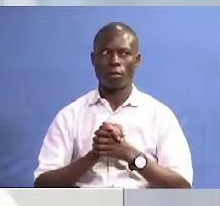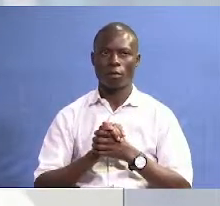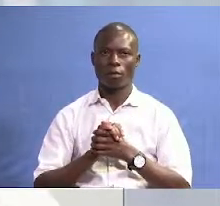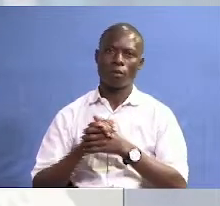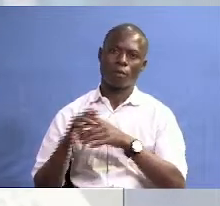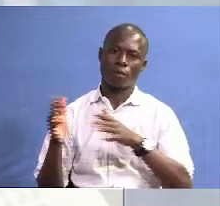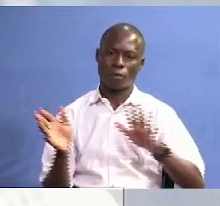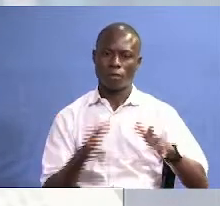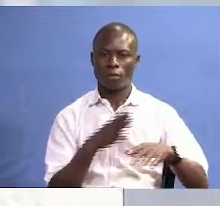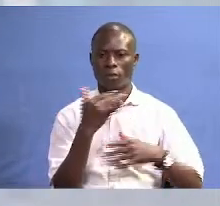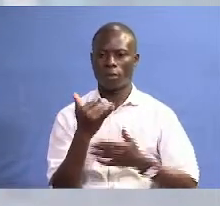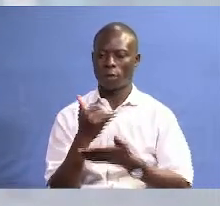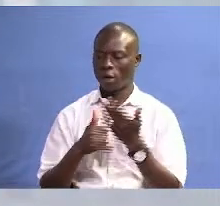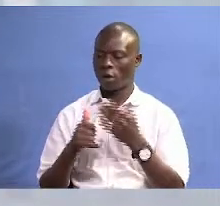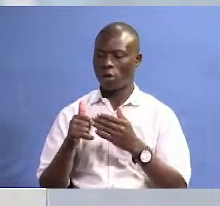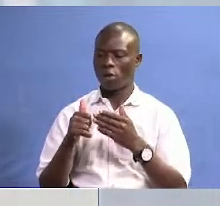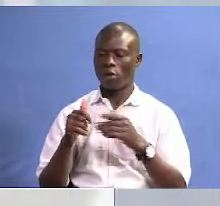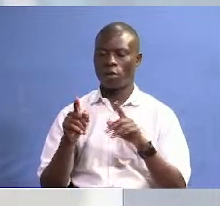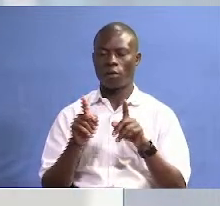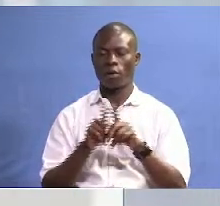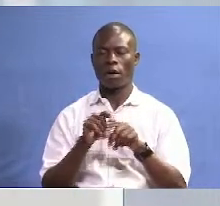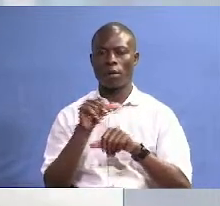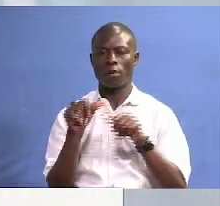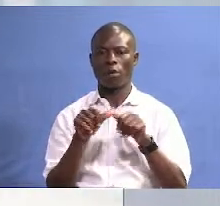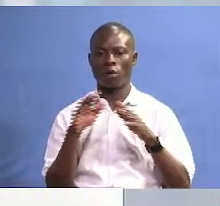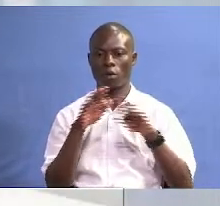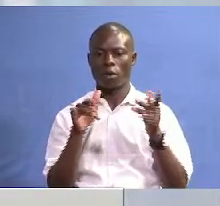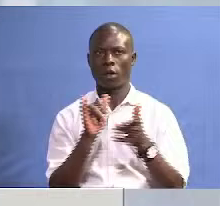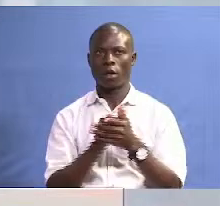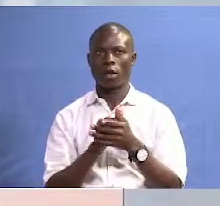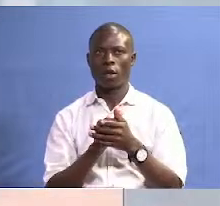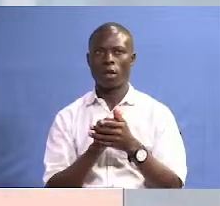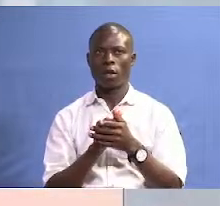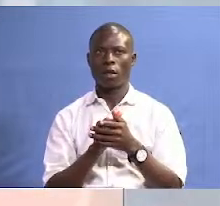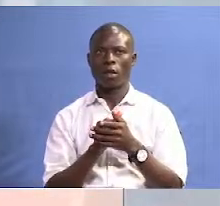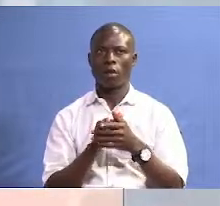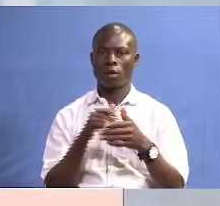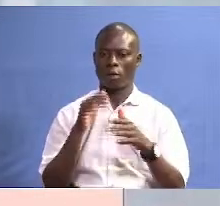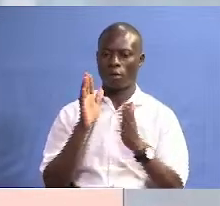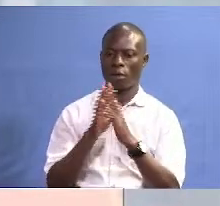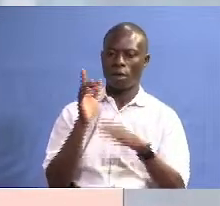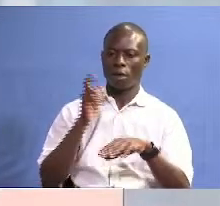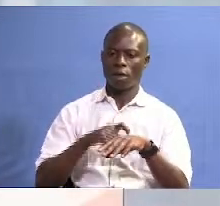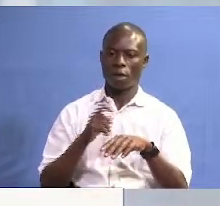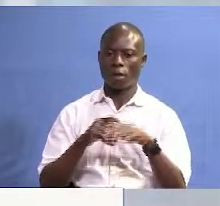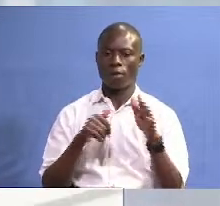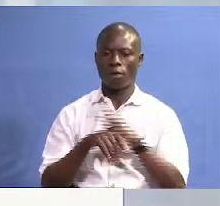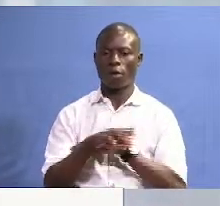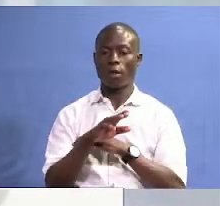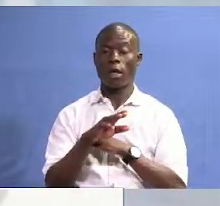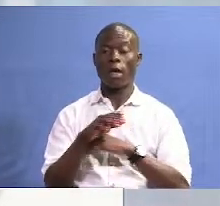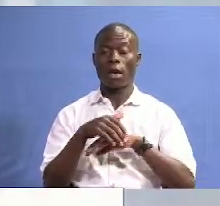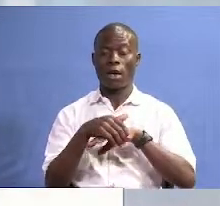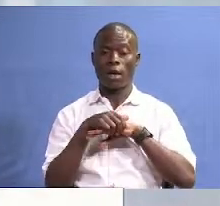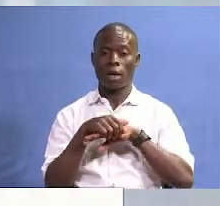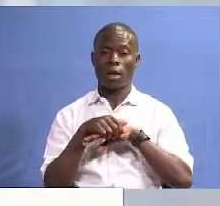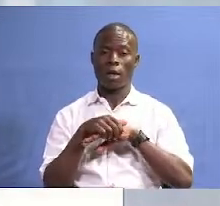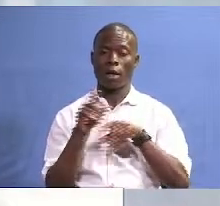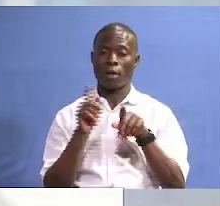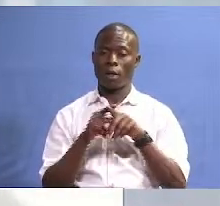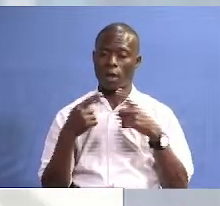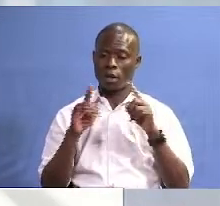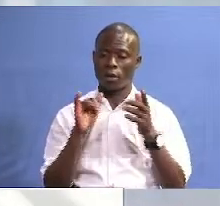And now Ole Watkins came from bench to score a stoppage time winner to send England into their second